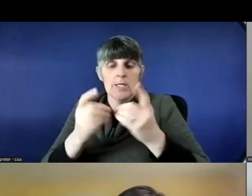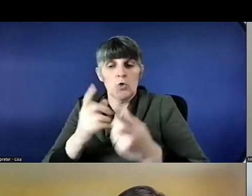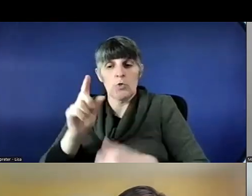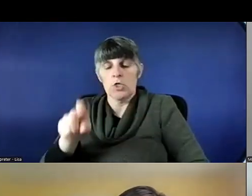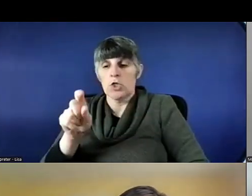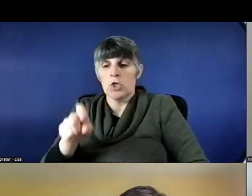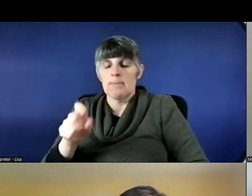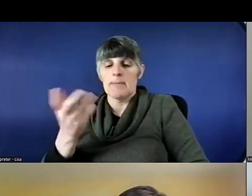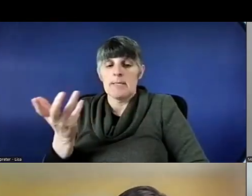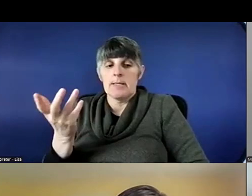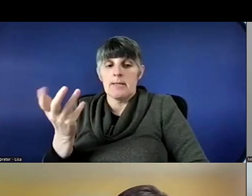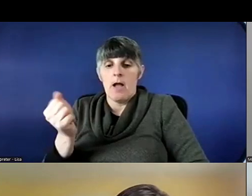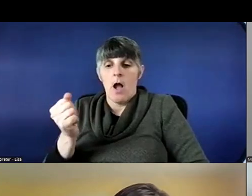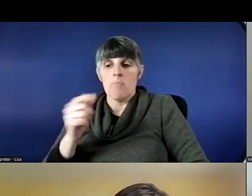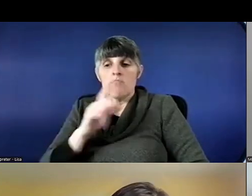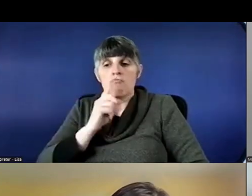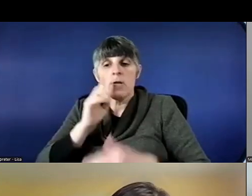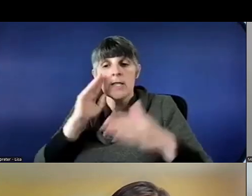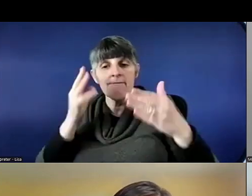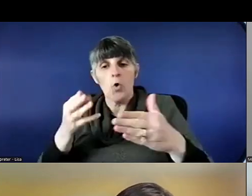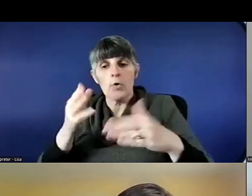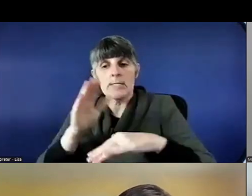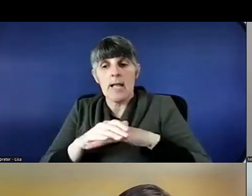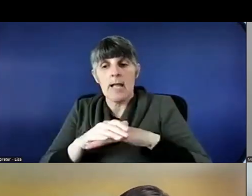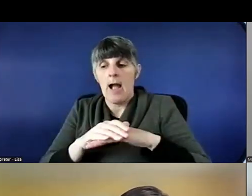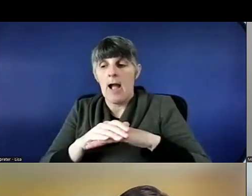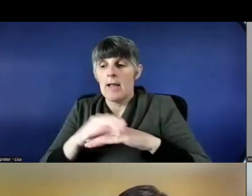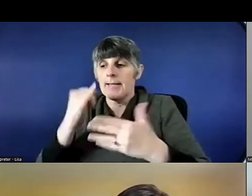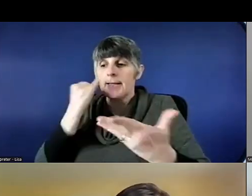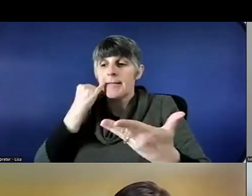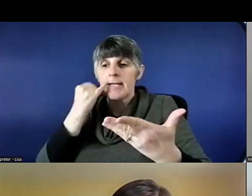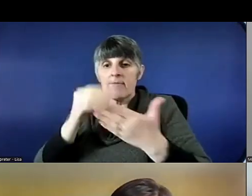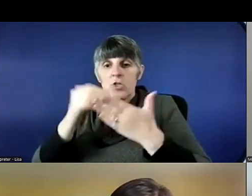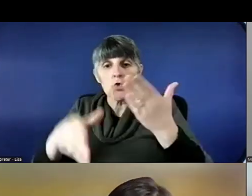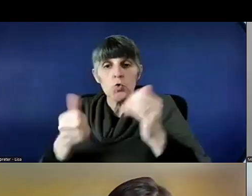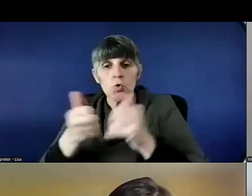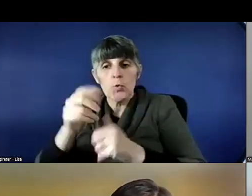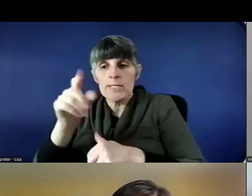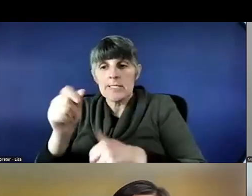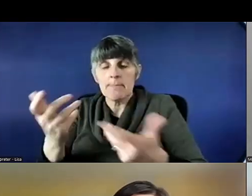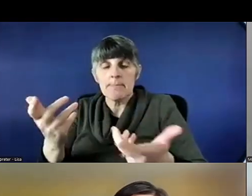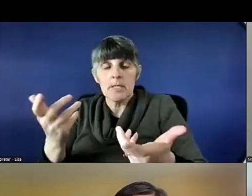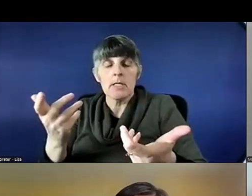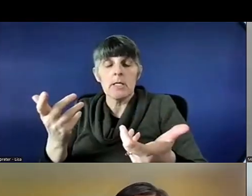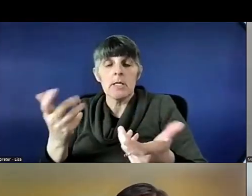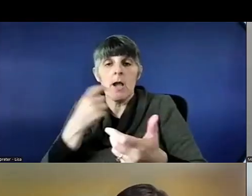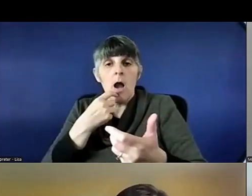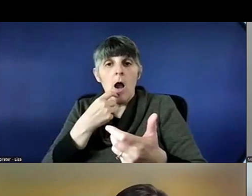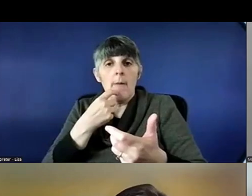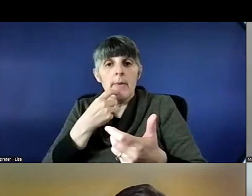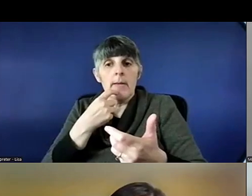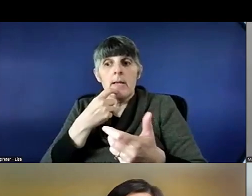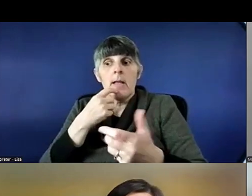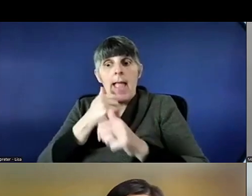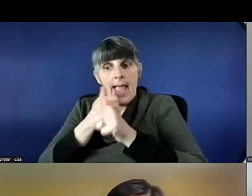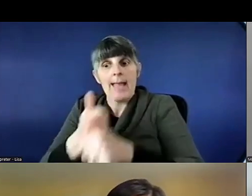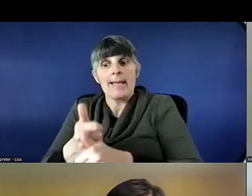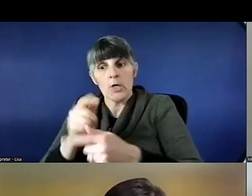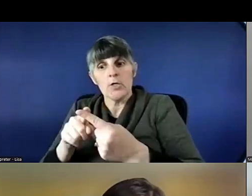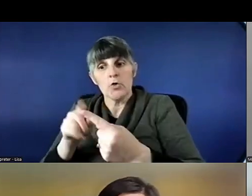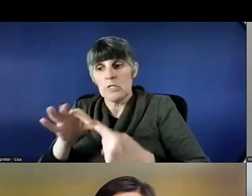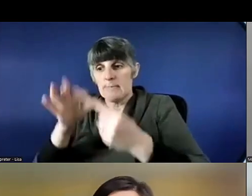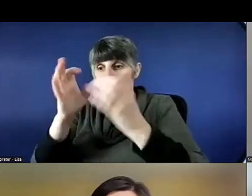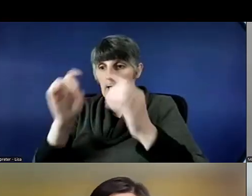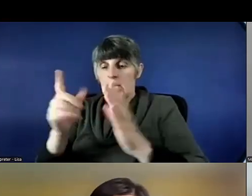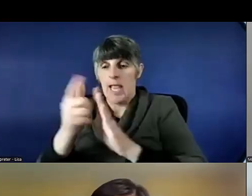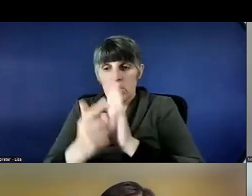be really focusing on, if it's a student with a disability, adhering to special